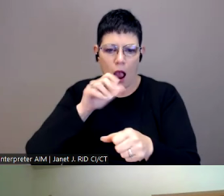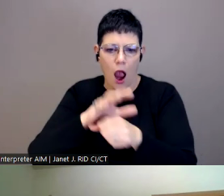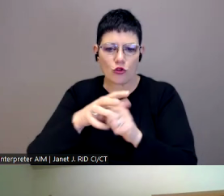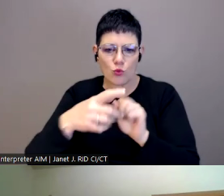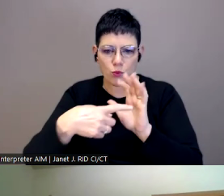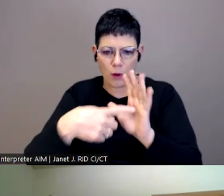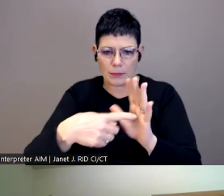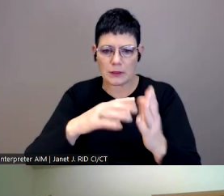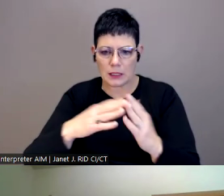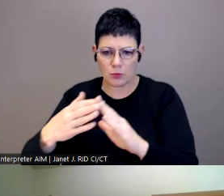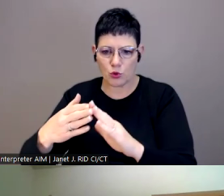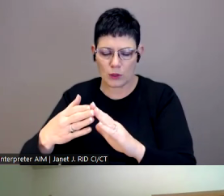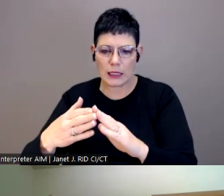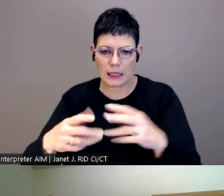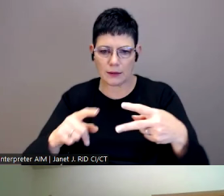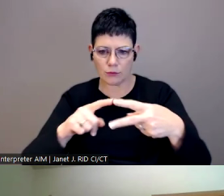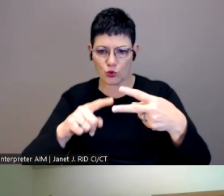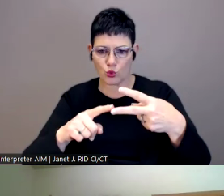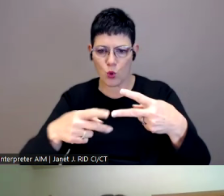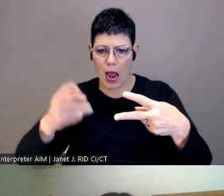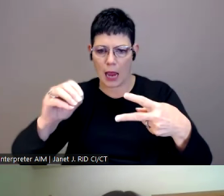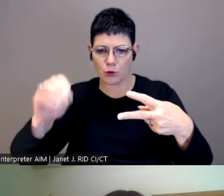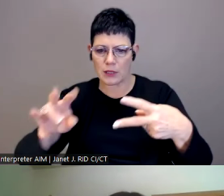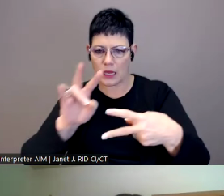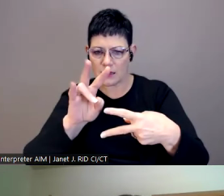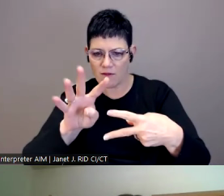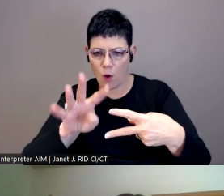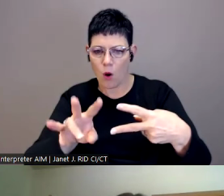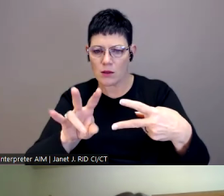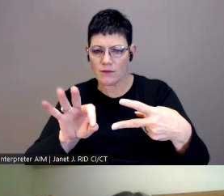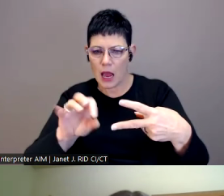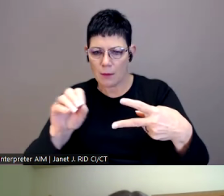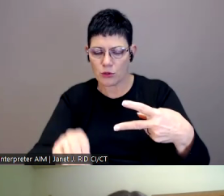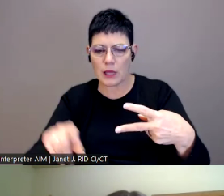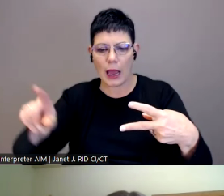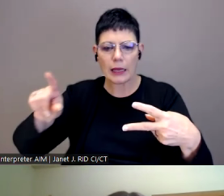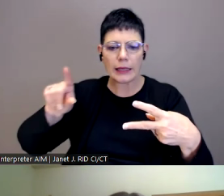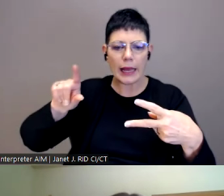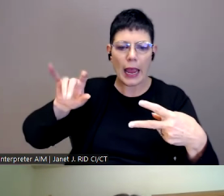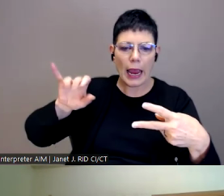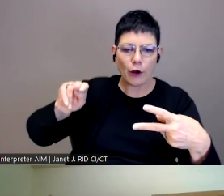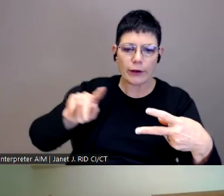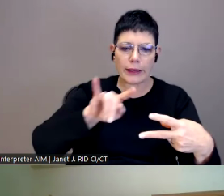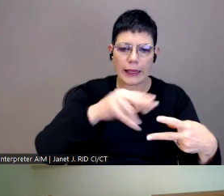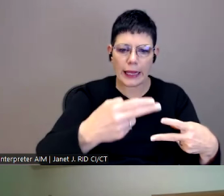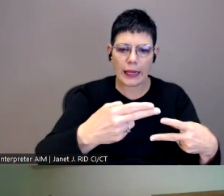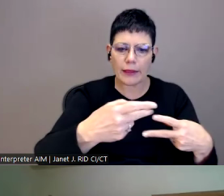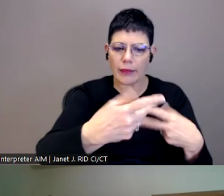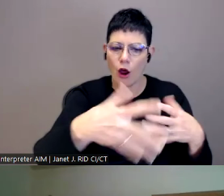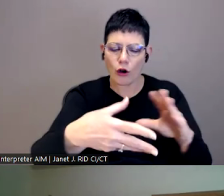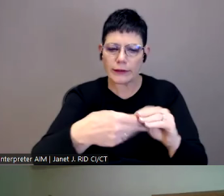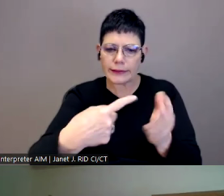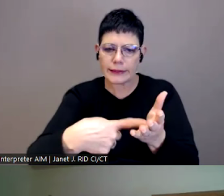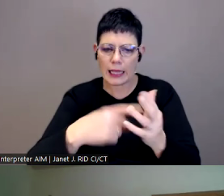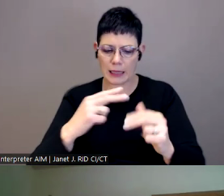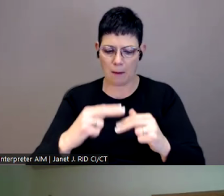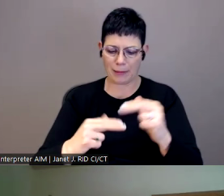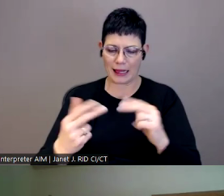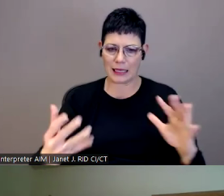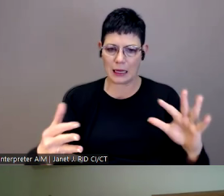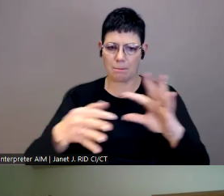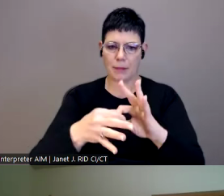are high on the list. And based on what Aaron and Keith were talking about too, that, building those partnerships is really important to